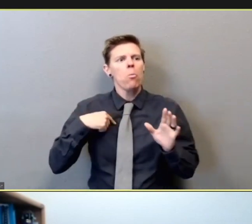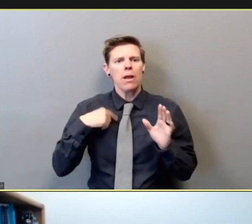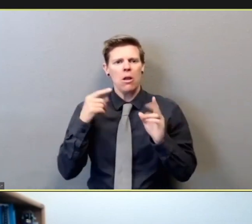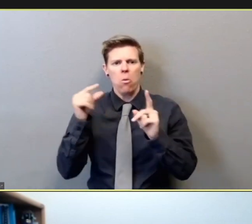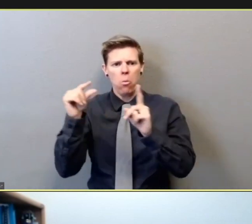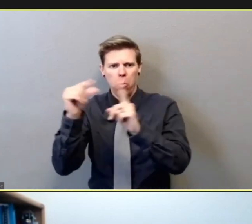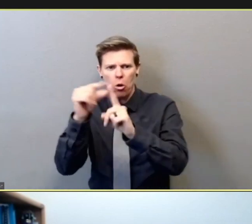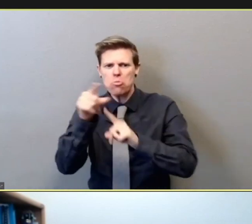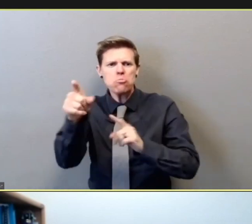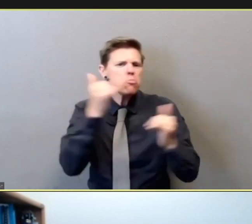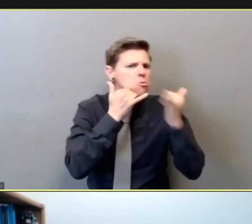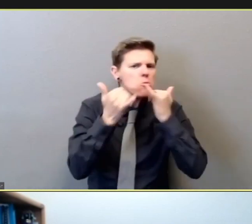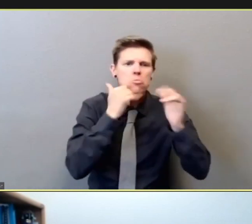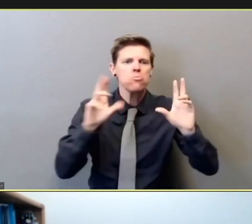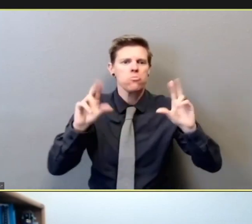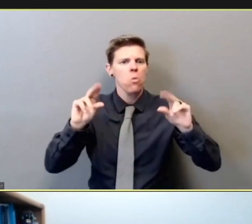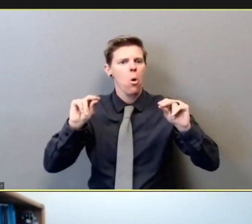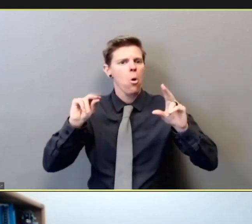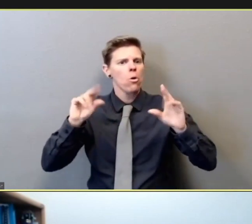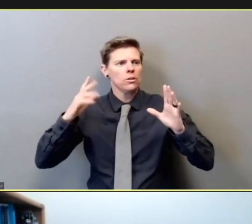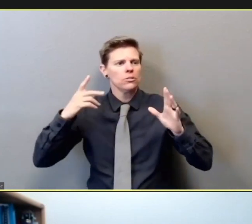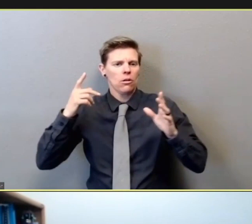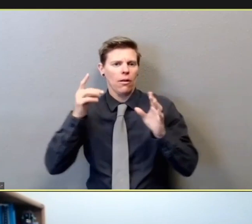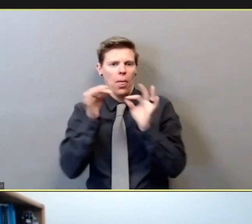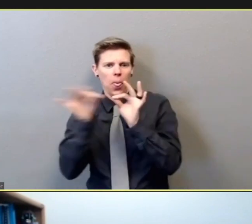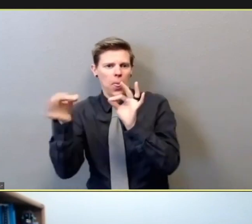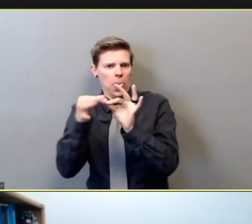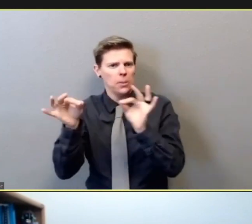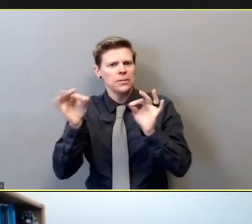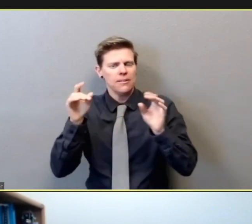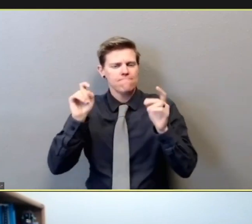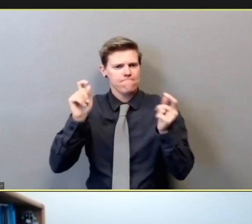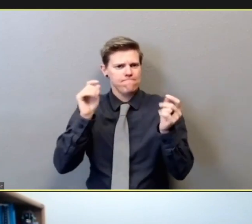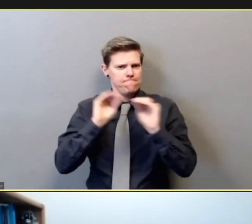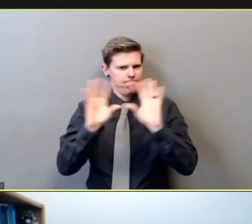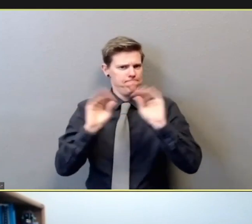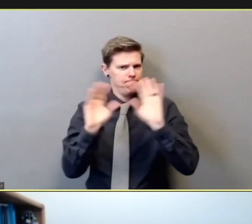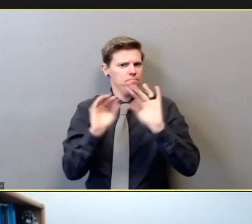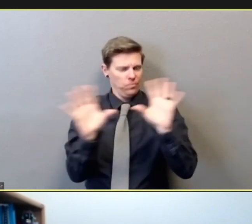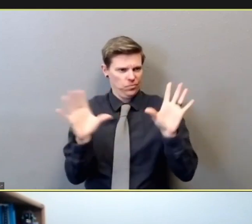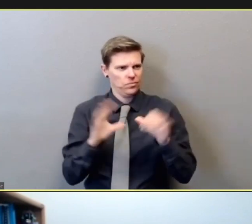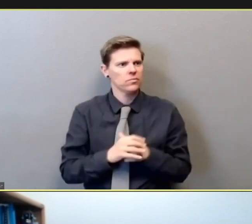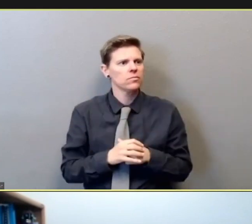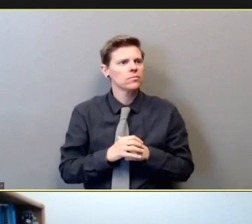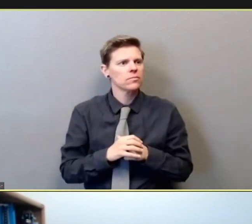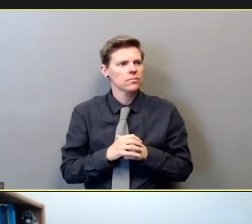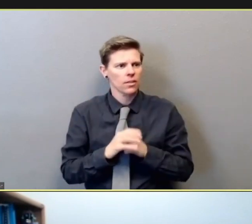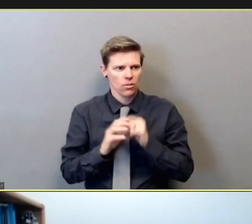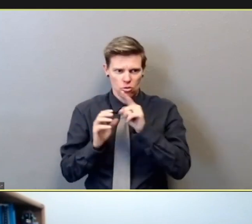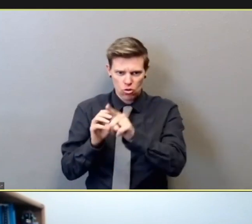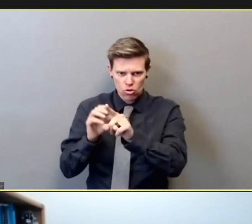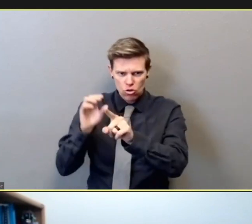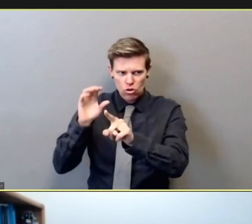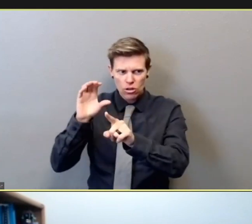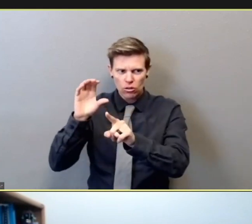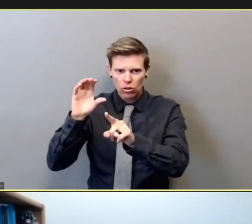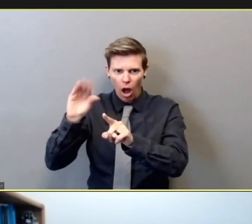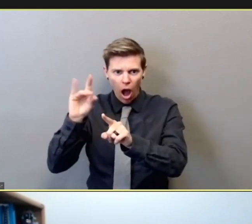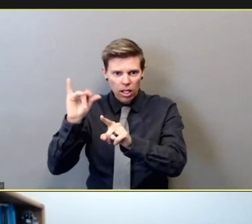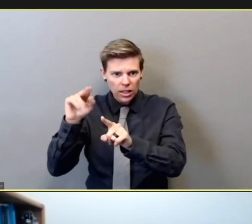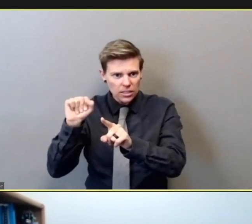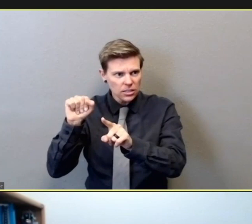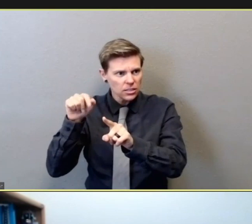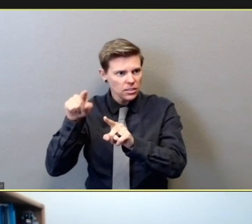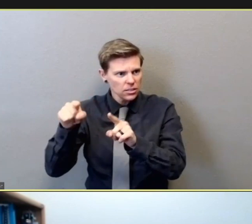wasn't saying 0 and I was saying 200. It's two different categories. And then Tracy, do you want to say anything about Walmart, CVS, Walgreens, and how they're